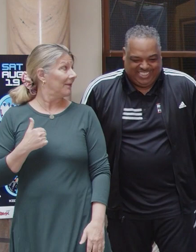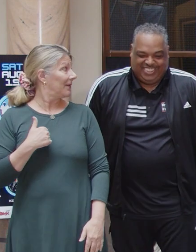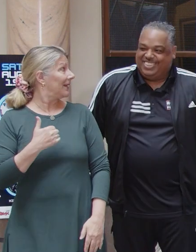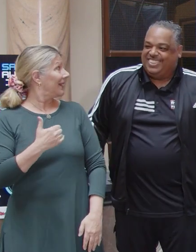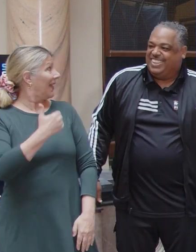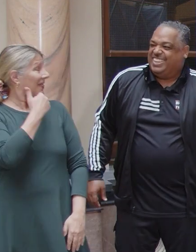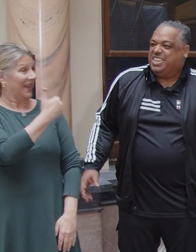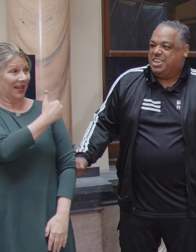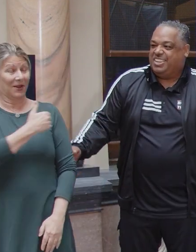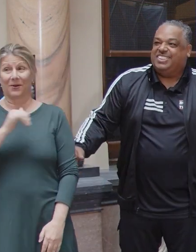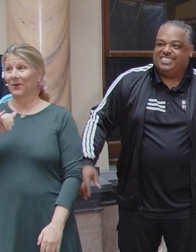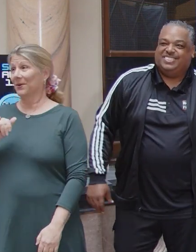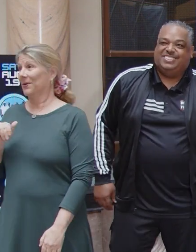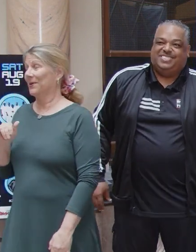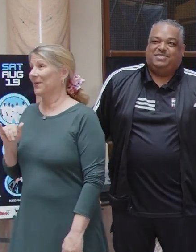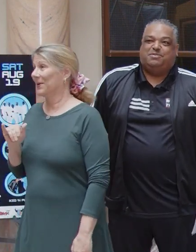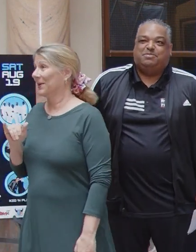Jimmy,